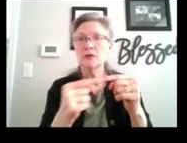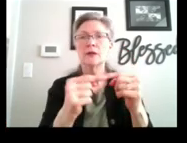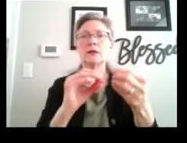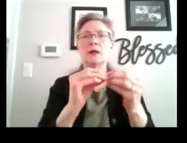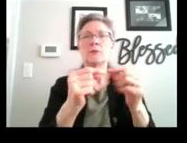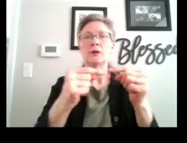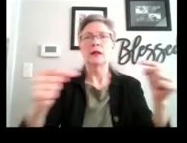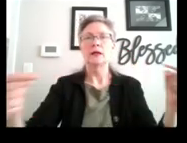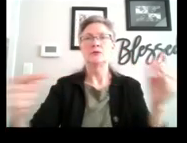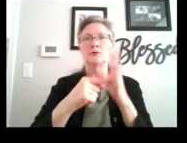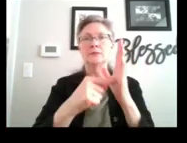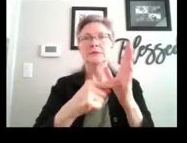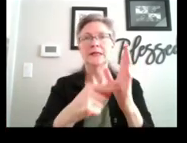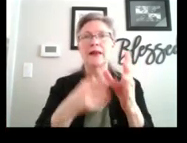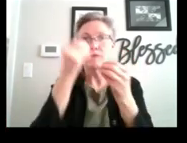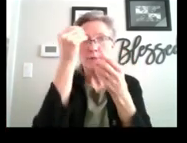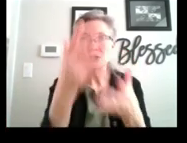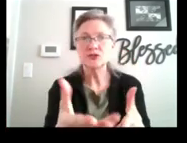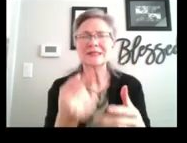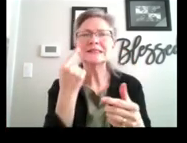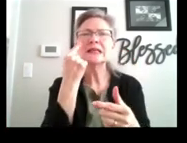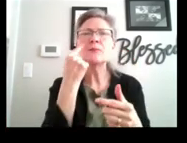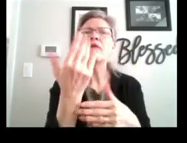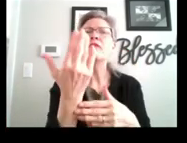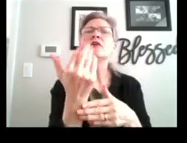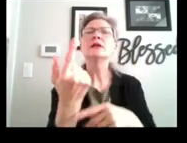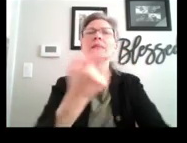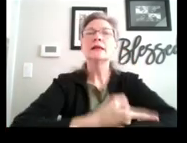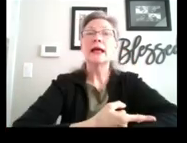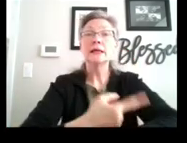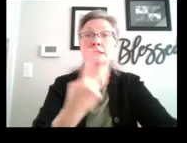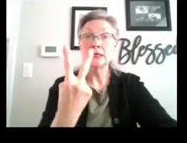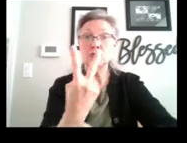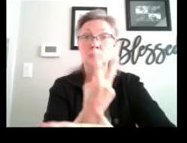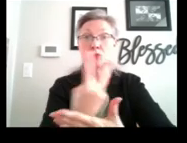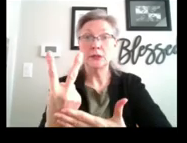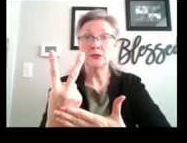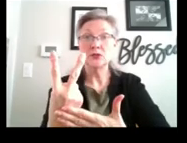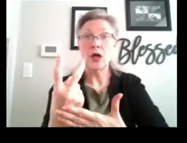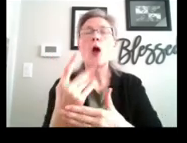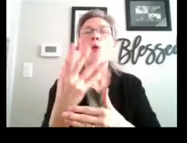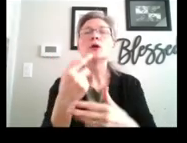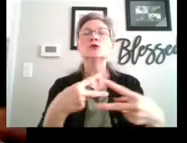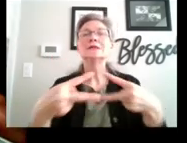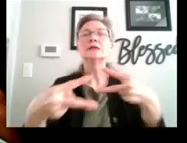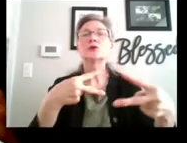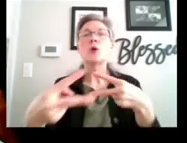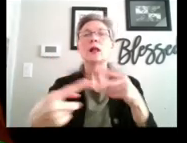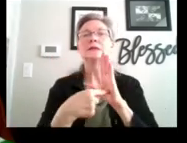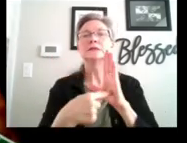represent that data. So let's think about 15 days and 2 weeks. I want to use an inequality symbol here, right?